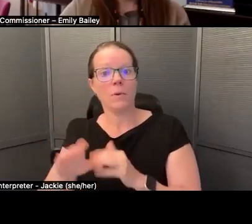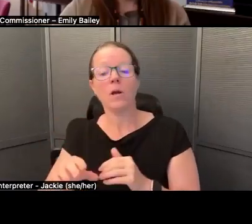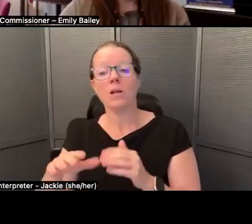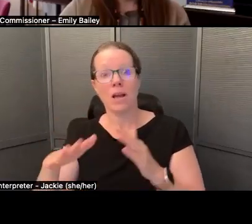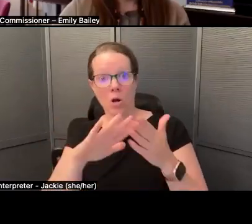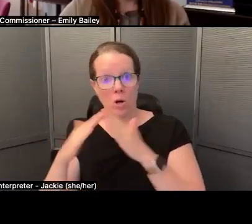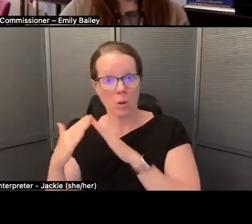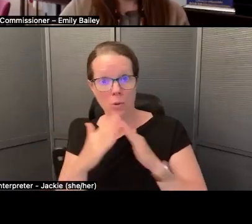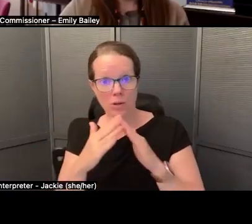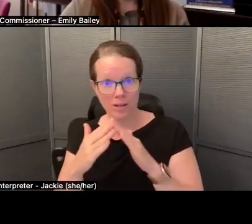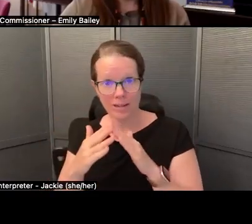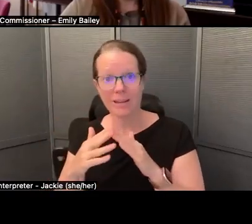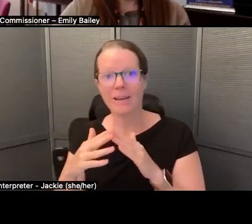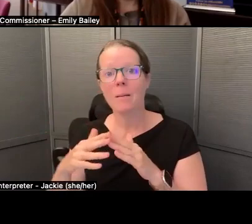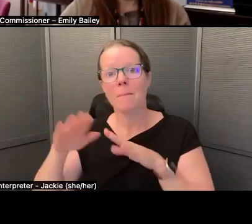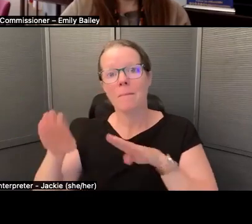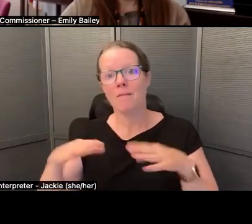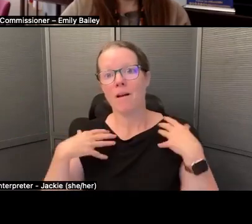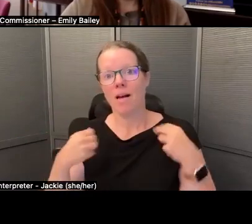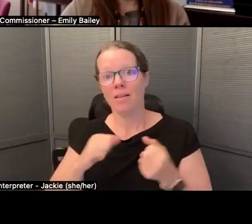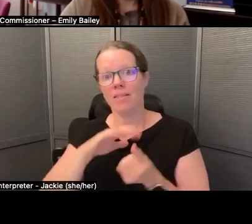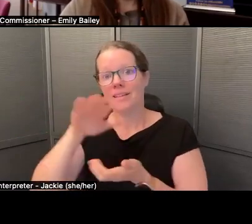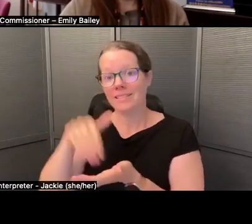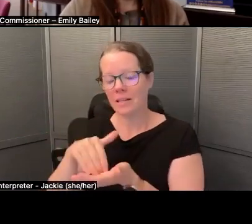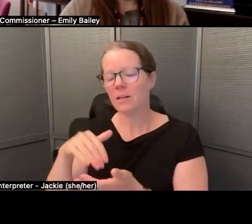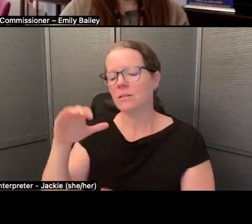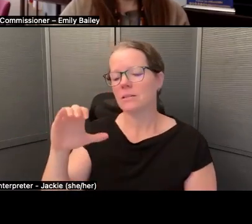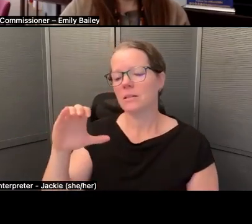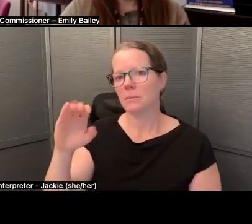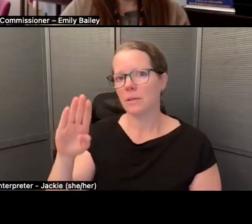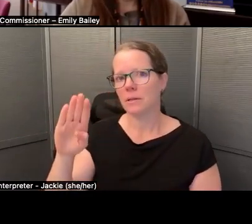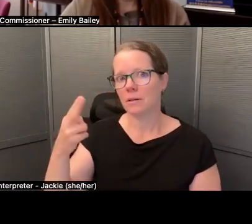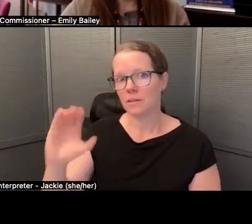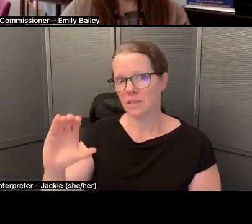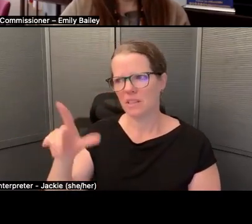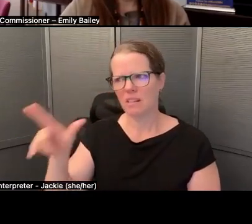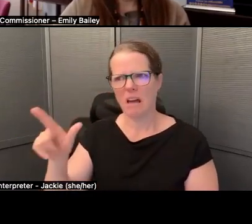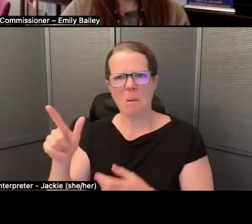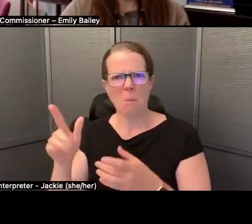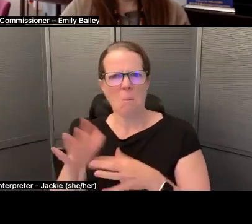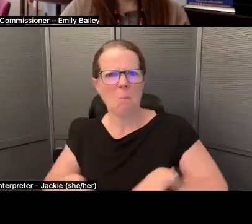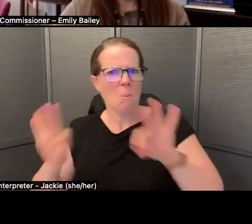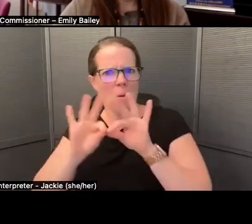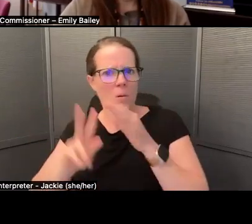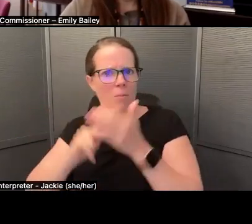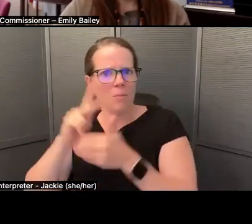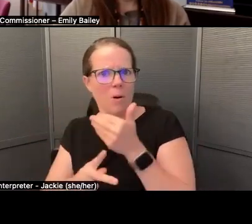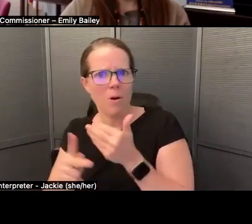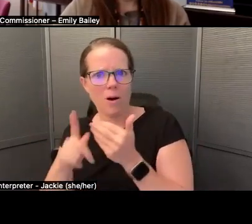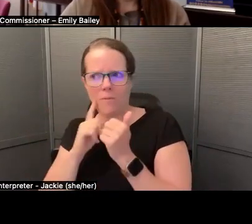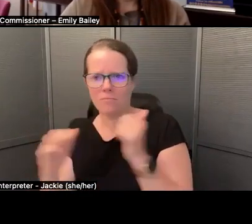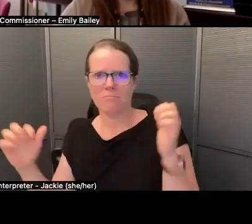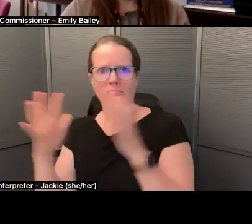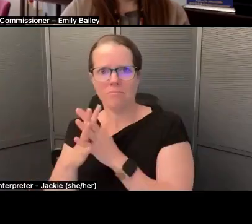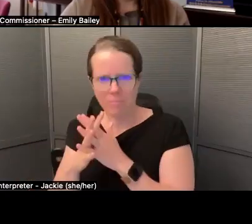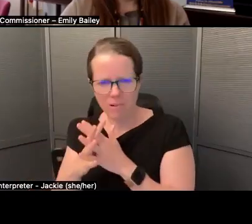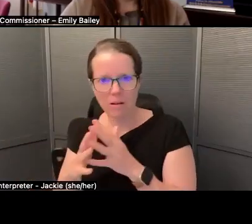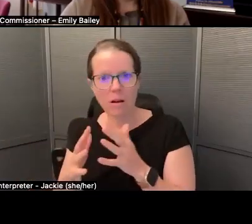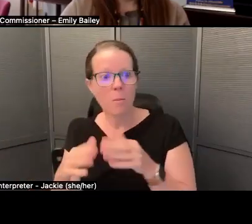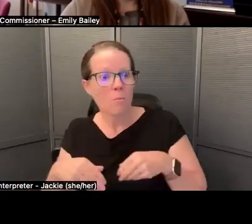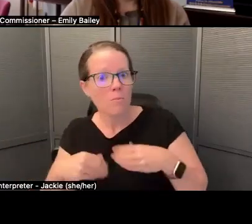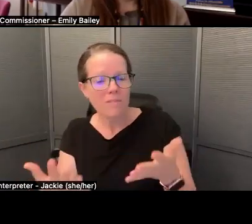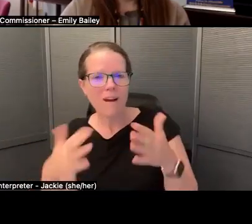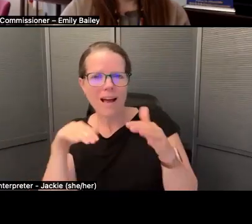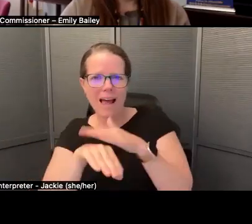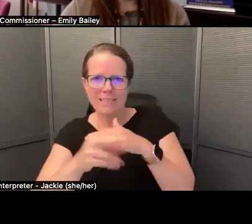centers, CBHCs, a landmark initiative designed to provide timely, community-based access to mental health and